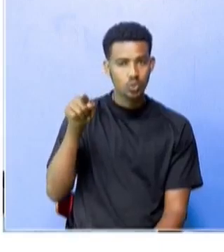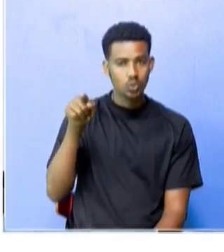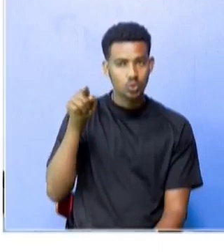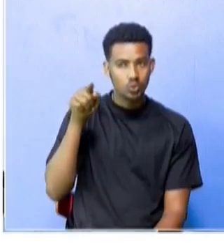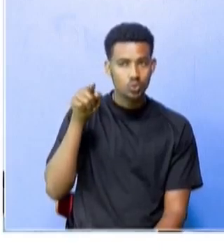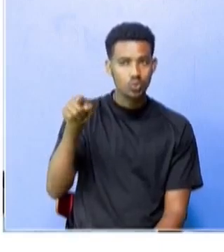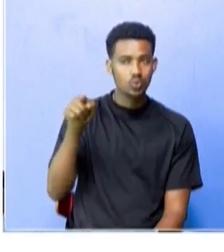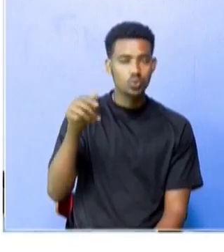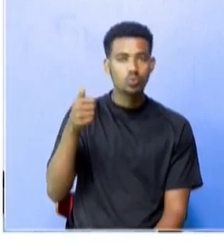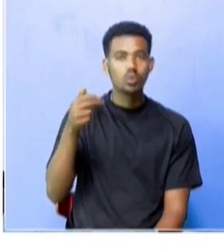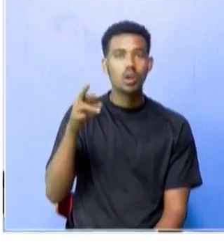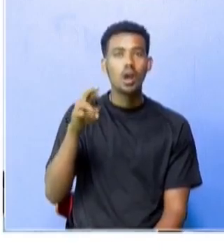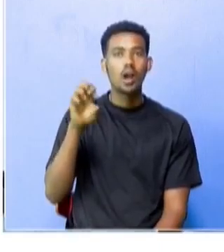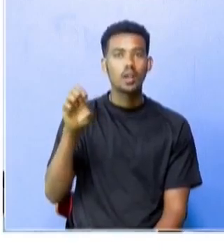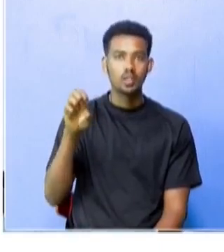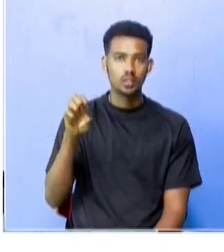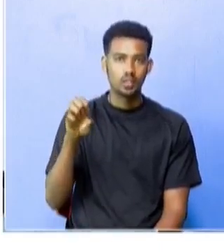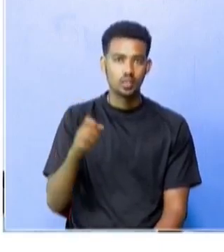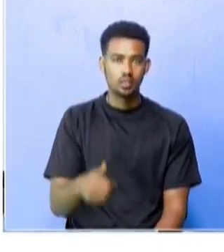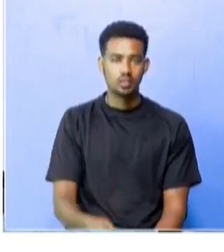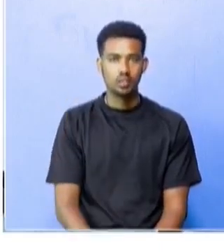are